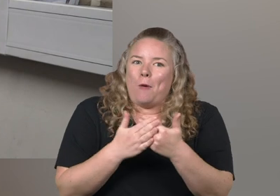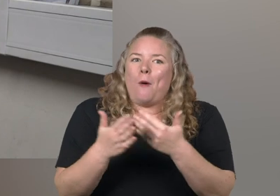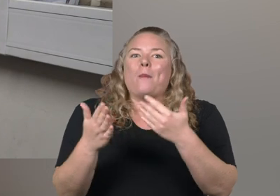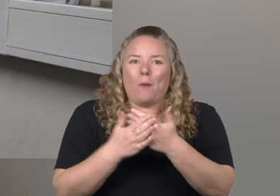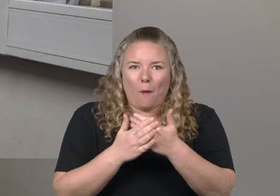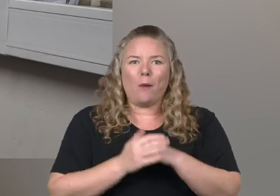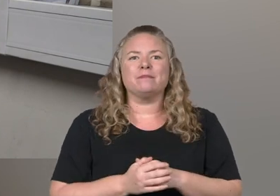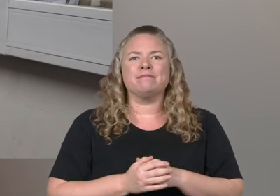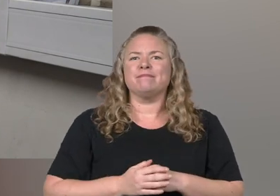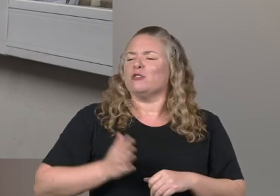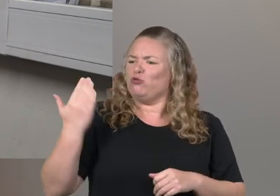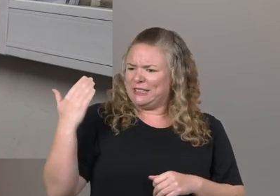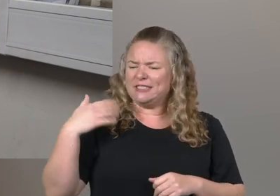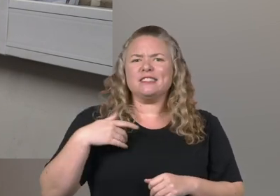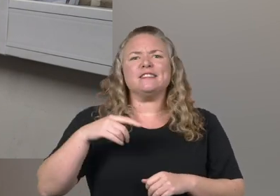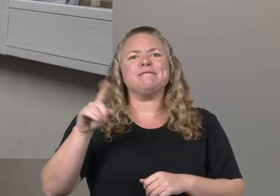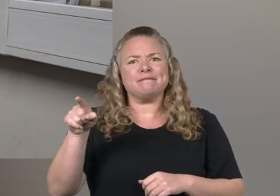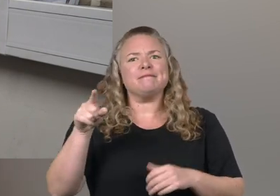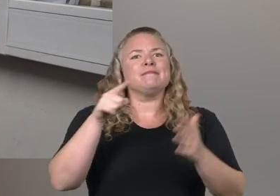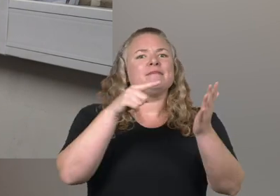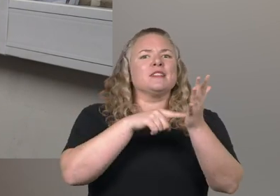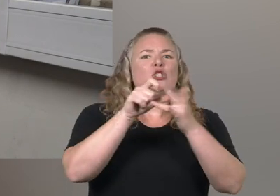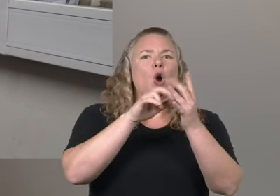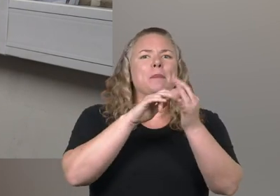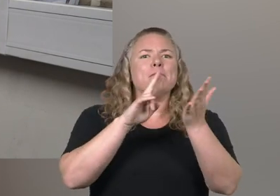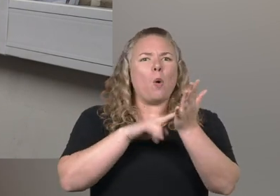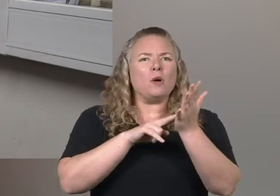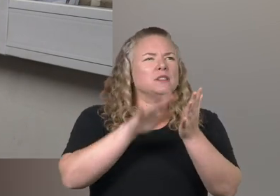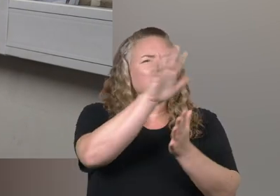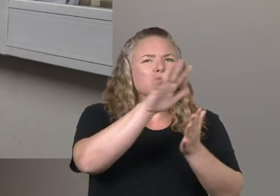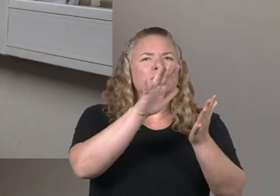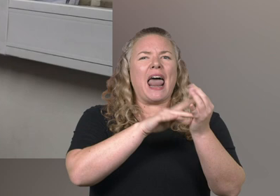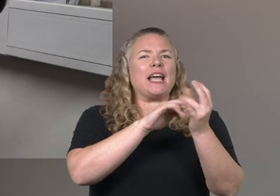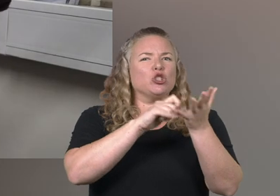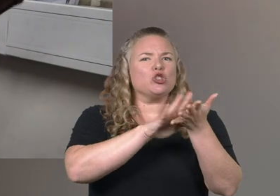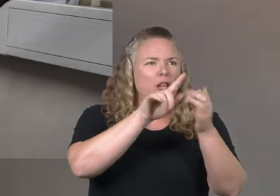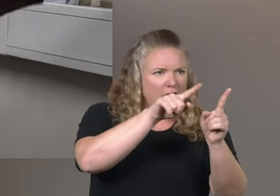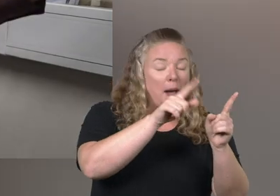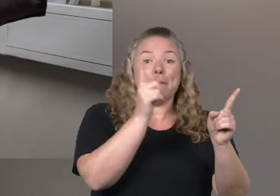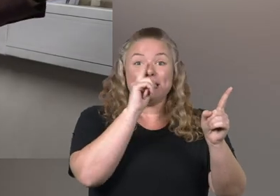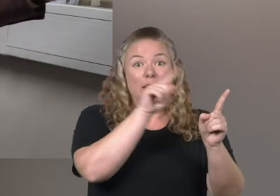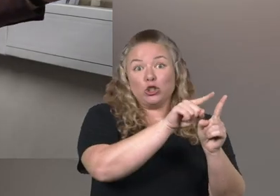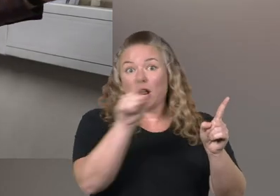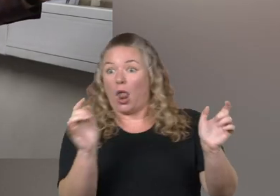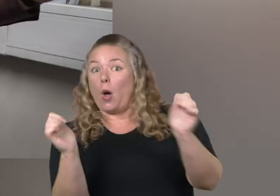artist-to-artist collaborations. I heard about one recently with, I think, someone like Todmorden, which is in, you know,